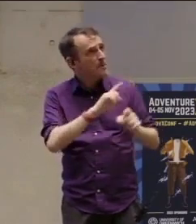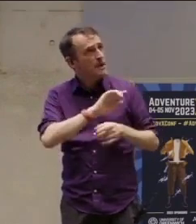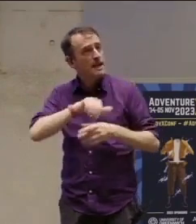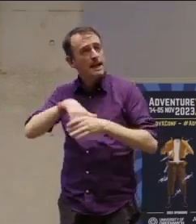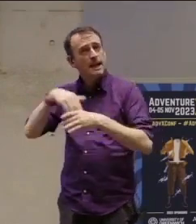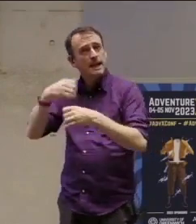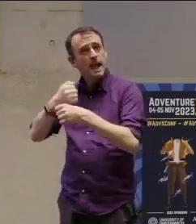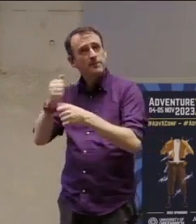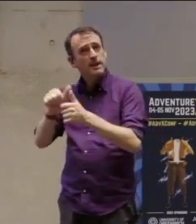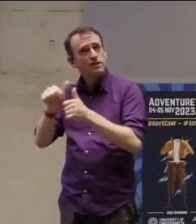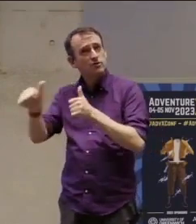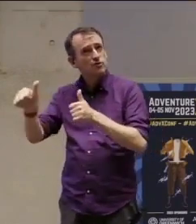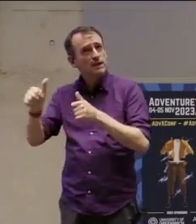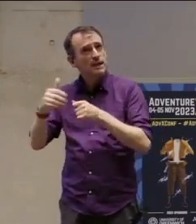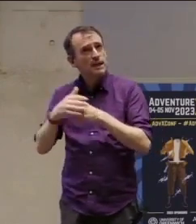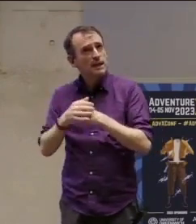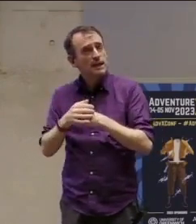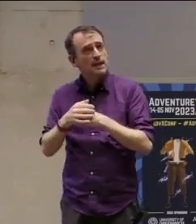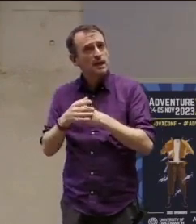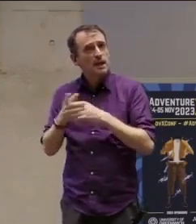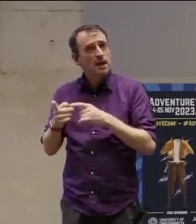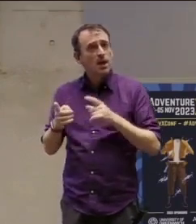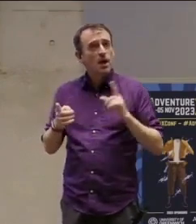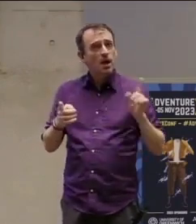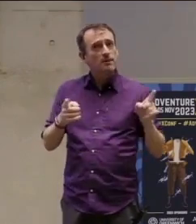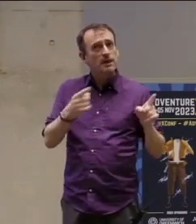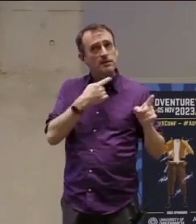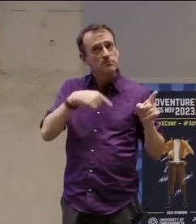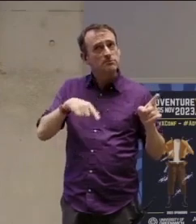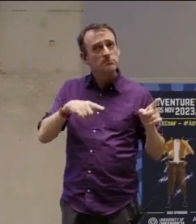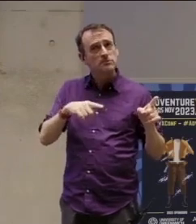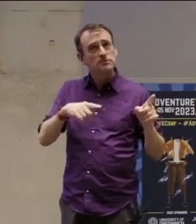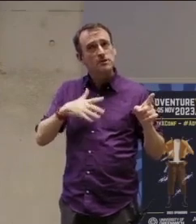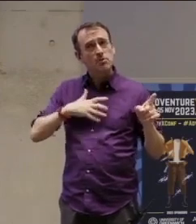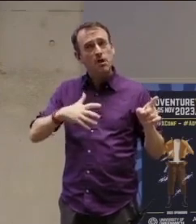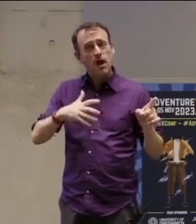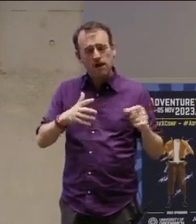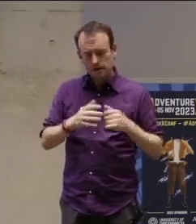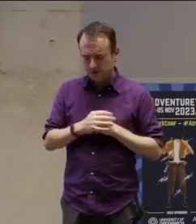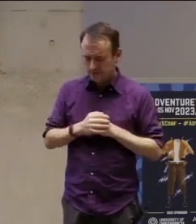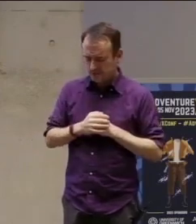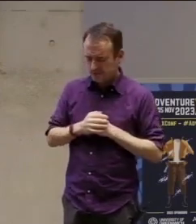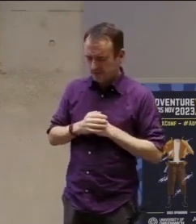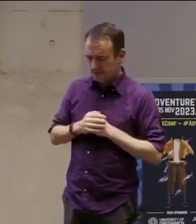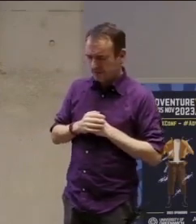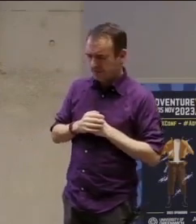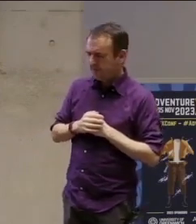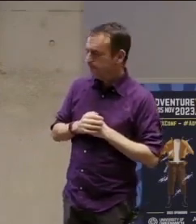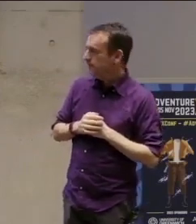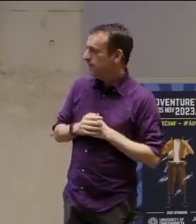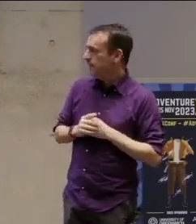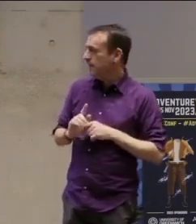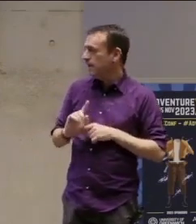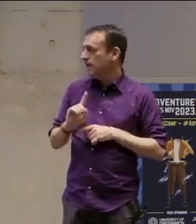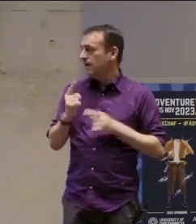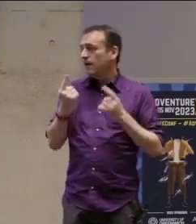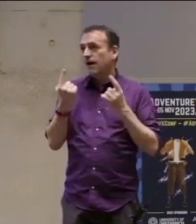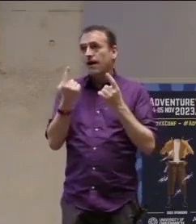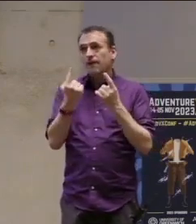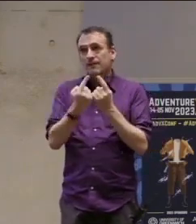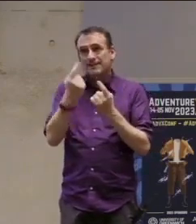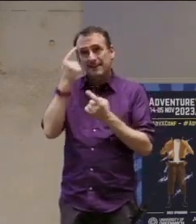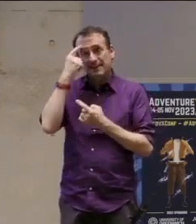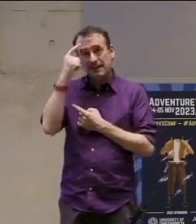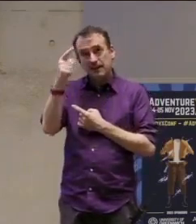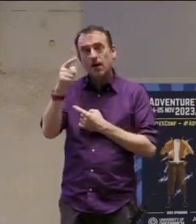of a surprise whenever someone sees something. Because also, like, obviously when we're depicting black people, the first thing you think of isn't like a visual novel, do you know what I